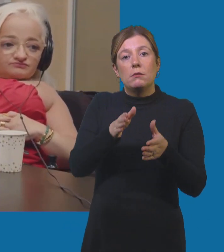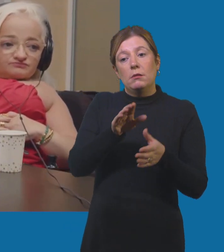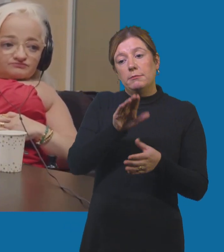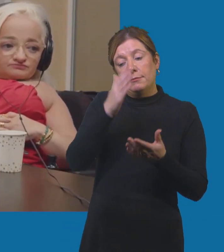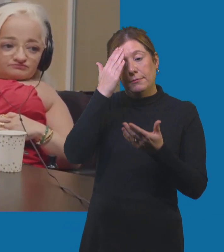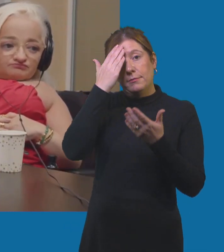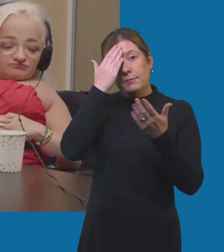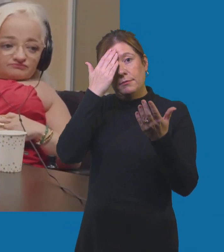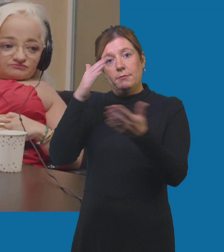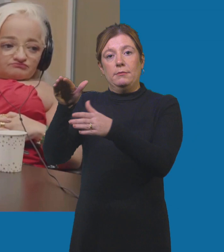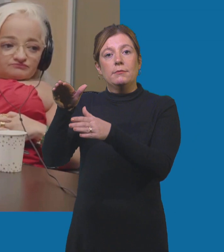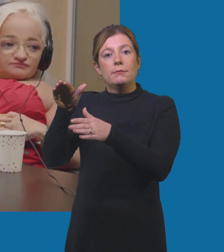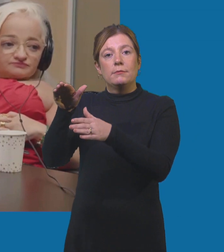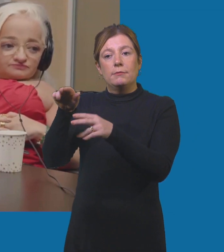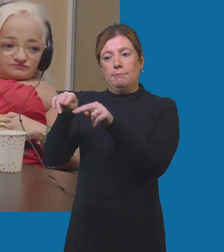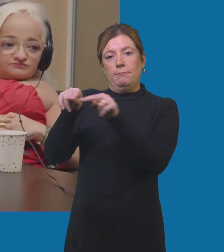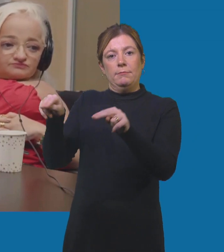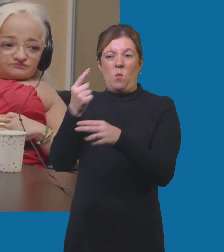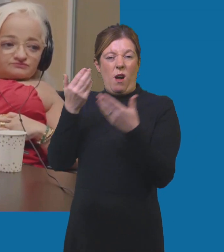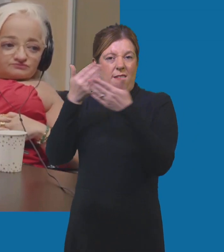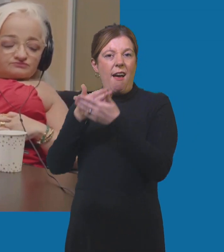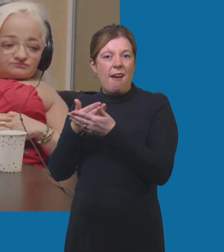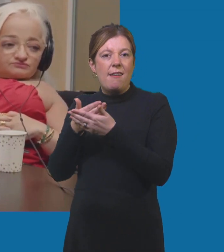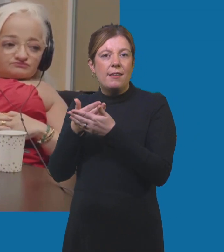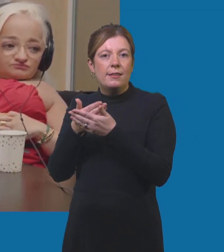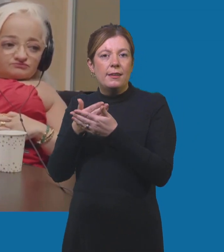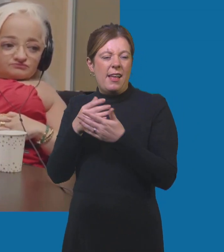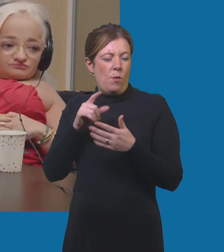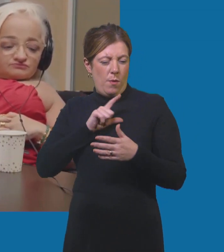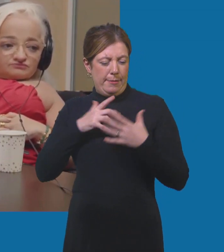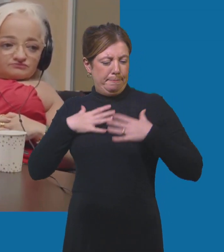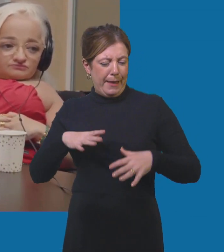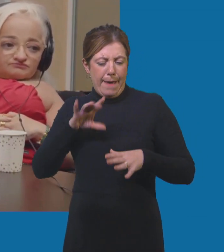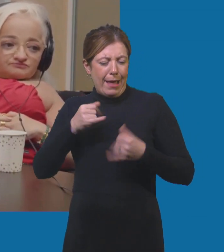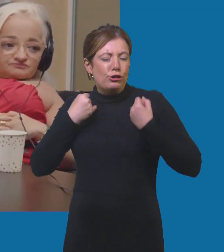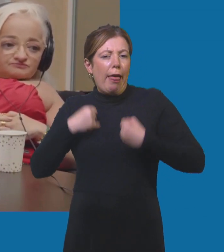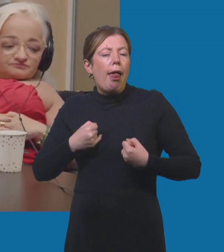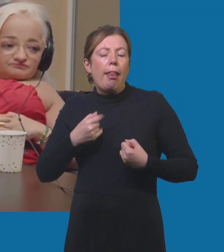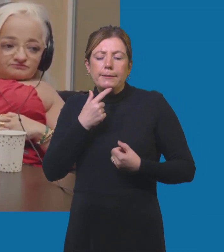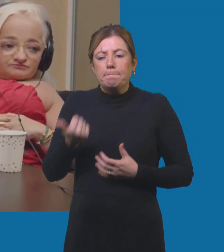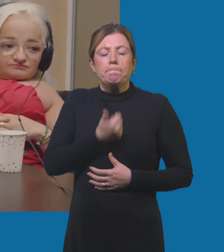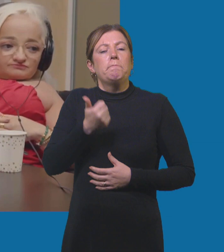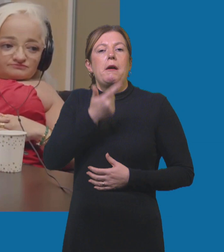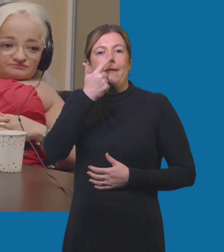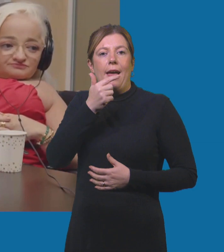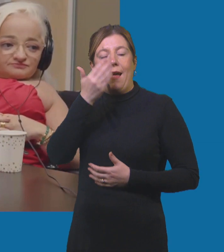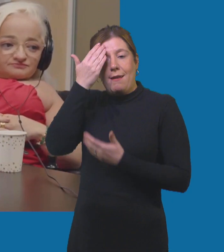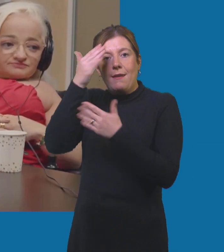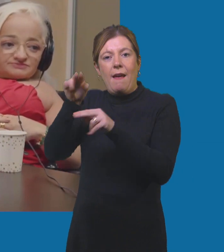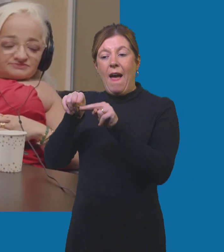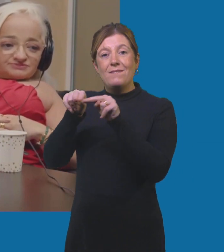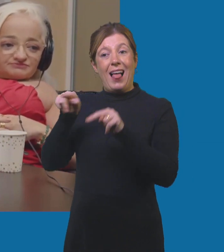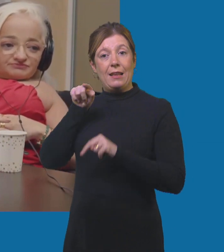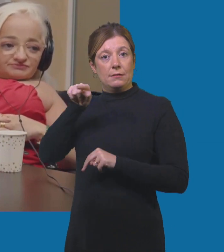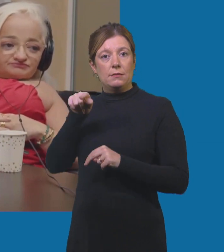out of the clinical environment for a night. I got rid of all the infections, and they said I was safe. And I went into a flat that